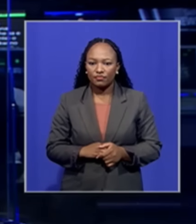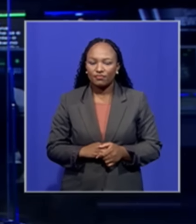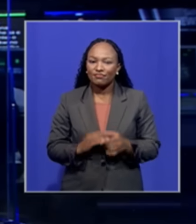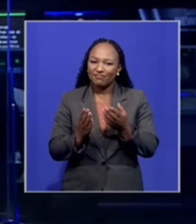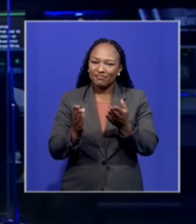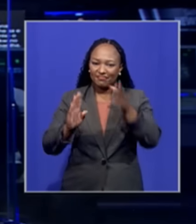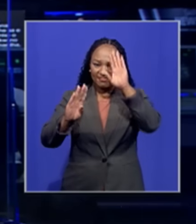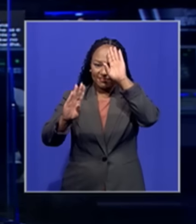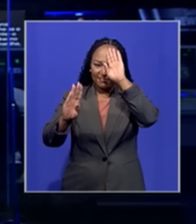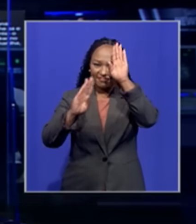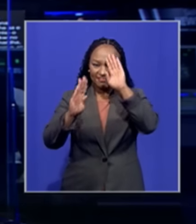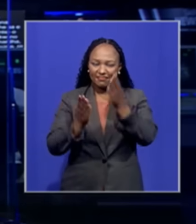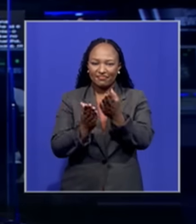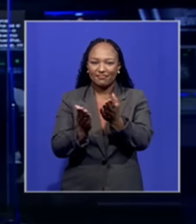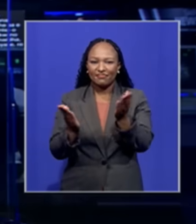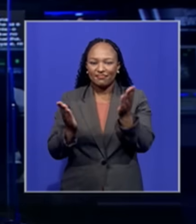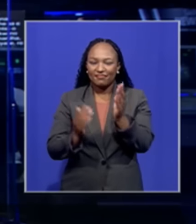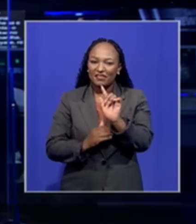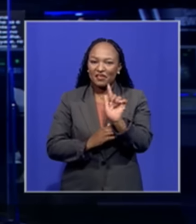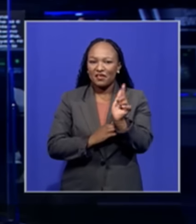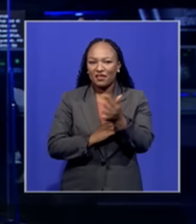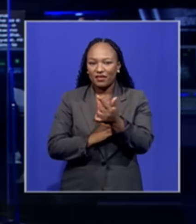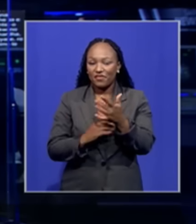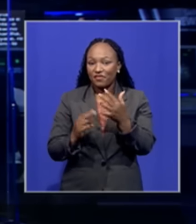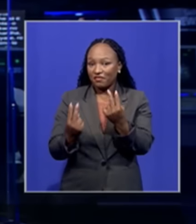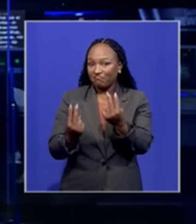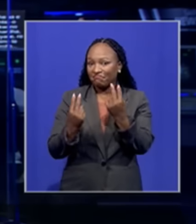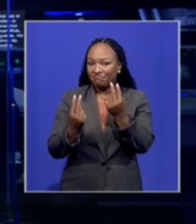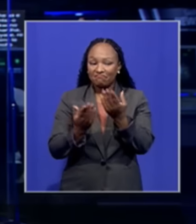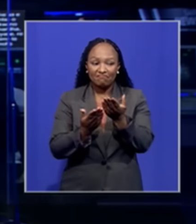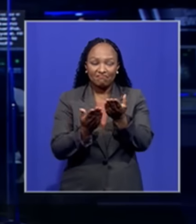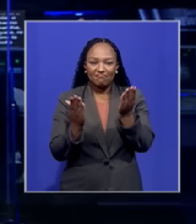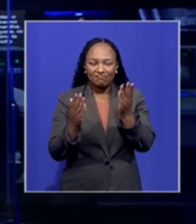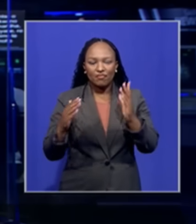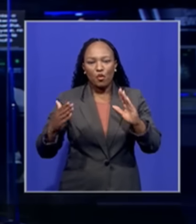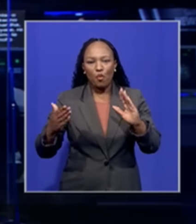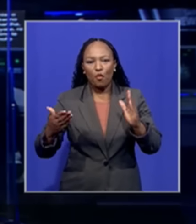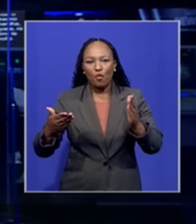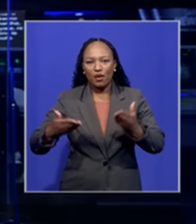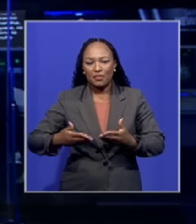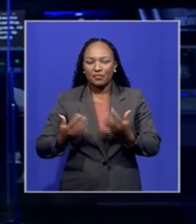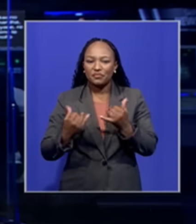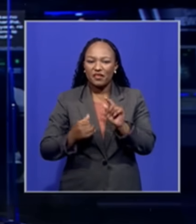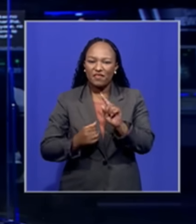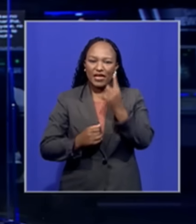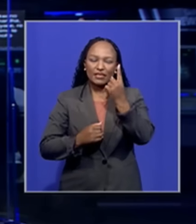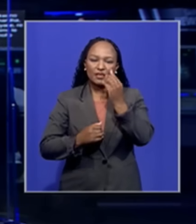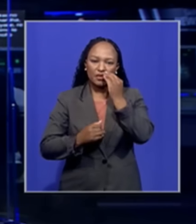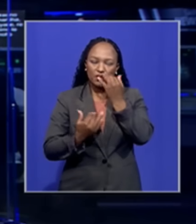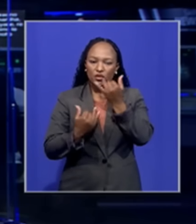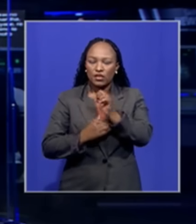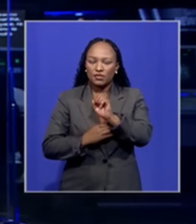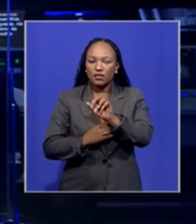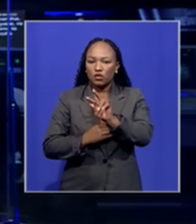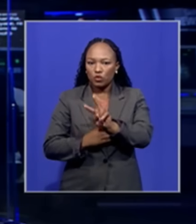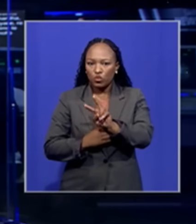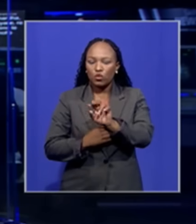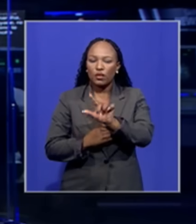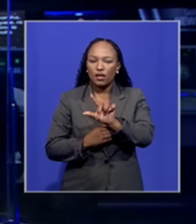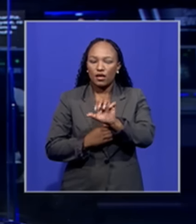Beso dumelang hle re ho madume ho lona bohle mo le ka tswang le bohile le hona teng re le amohela kwano tshebeletsong ya mantla ya SABC 2 le SABC le